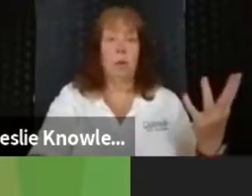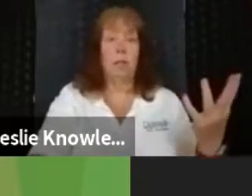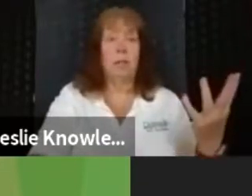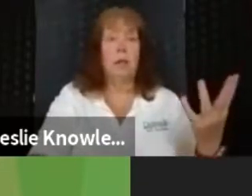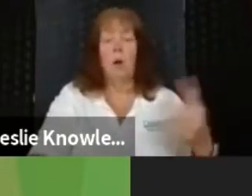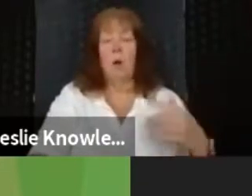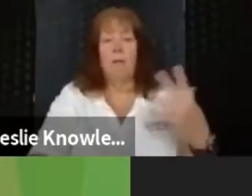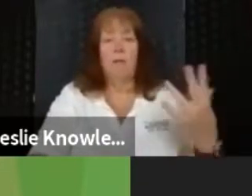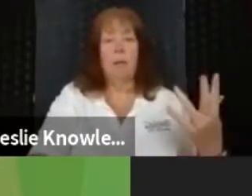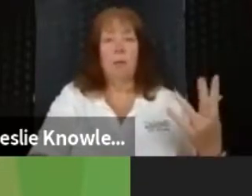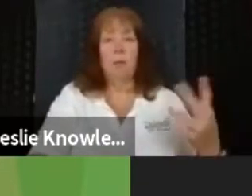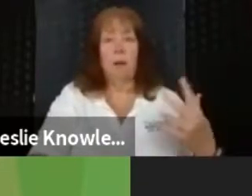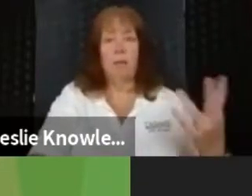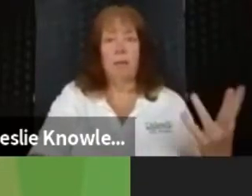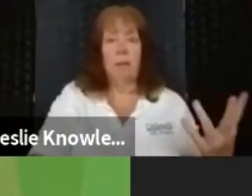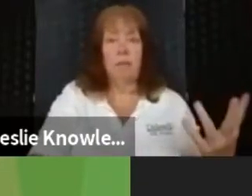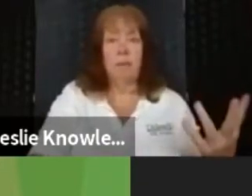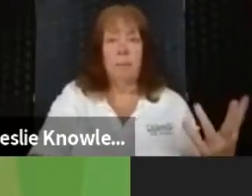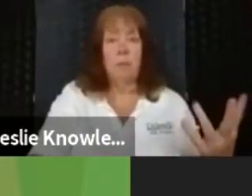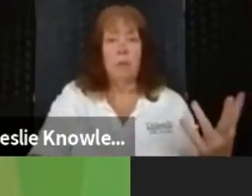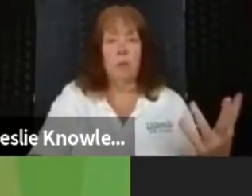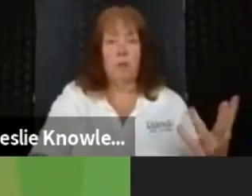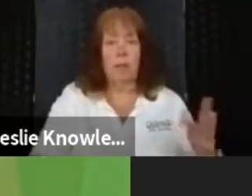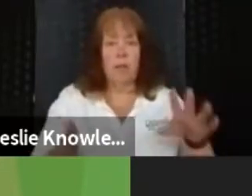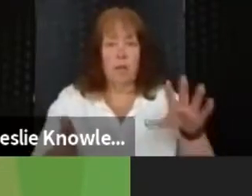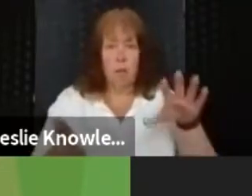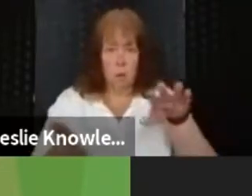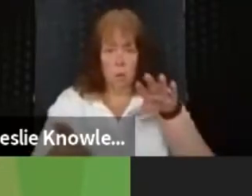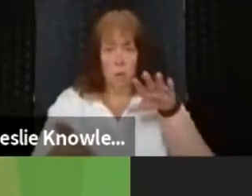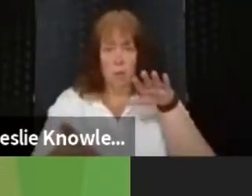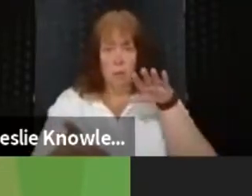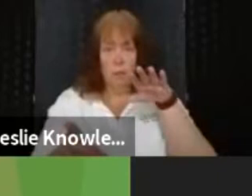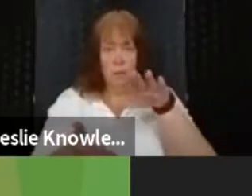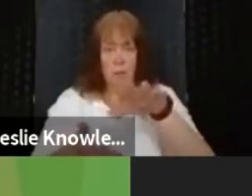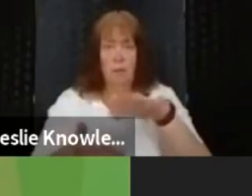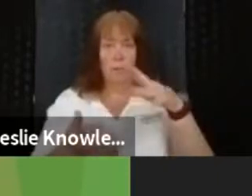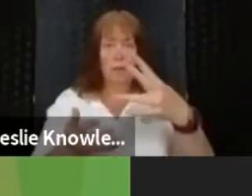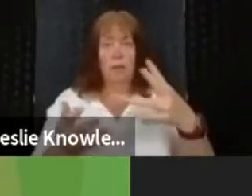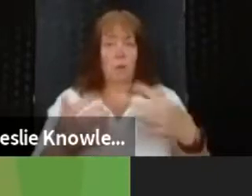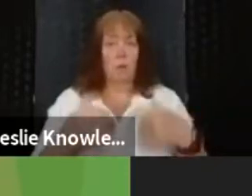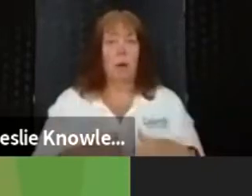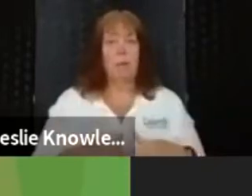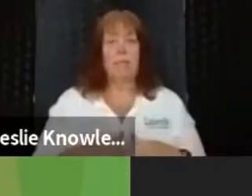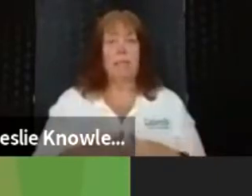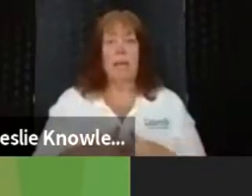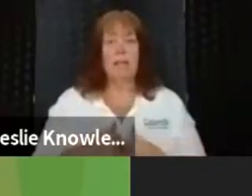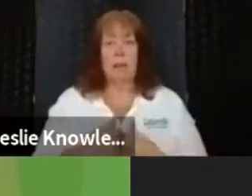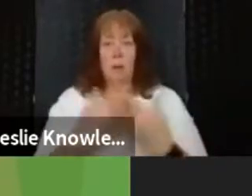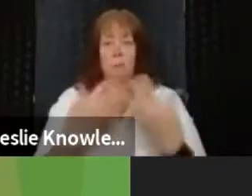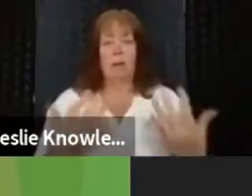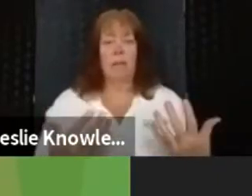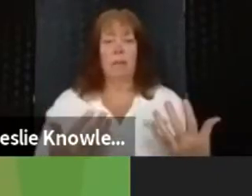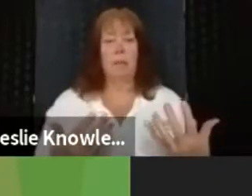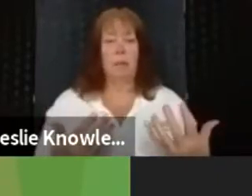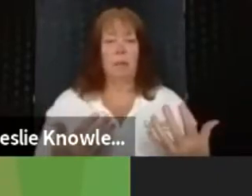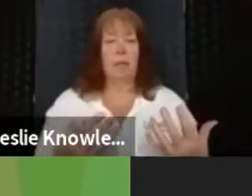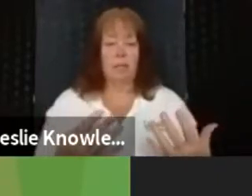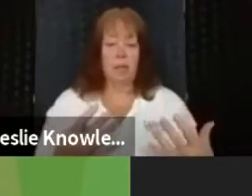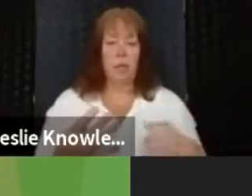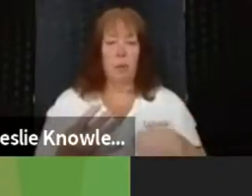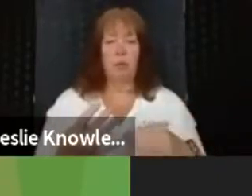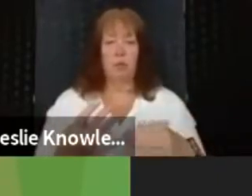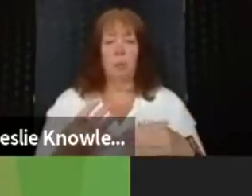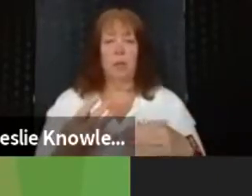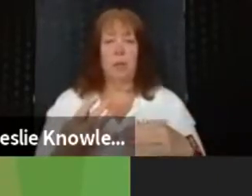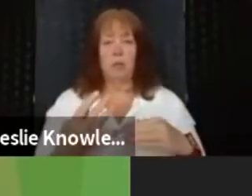who work or have families or have a life, so that they know if you come in today and say, I want to be an ASL major, I can